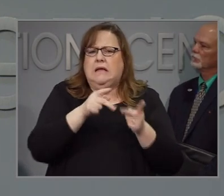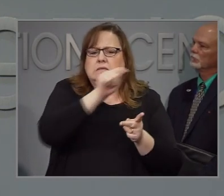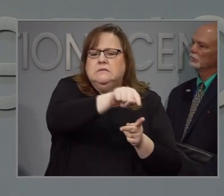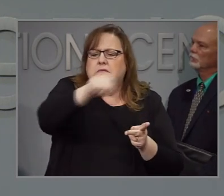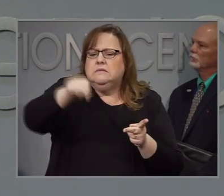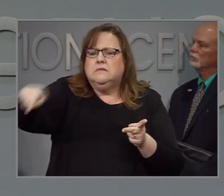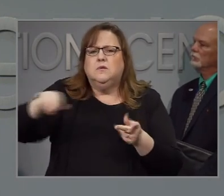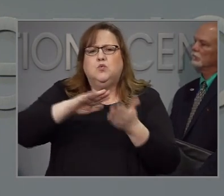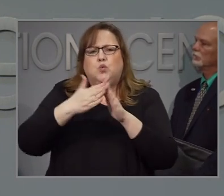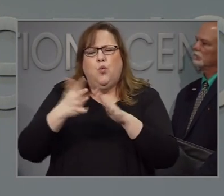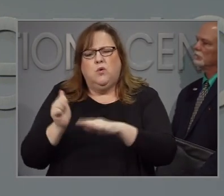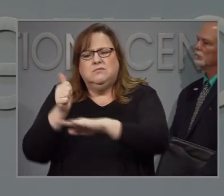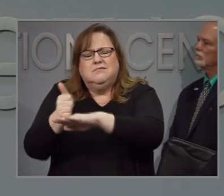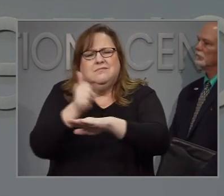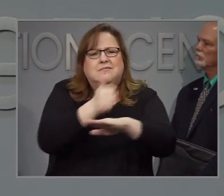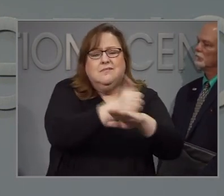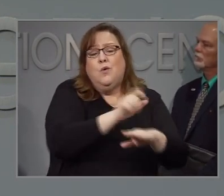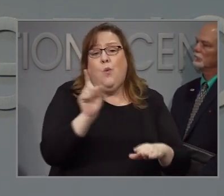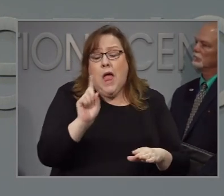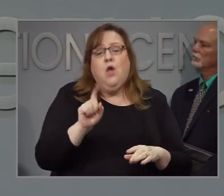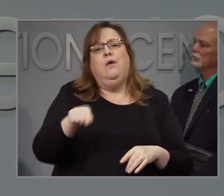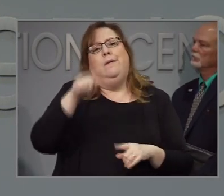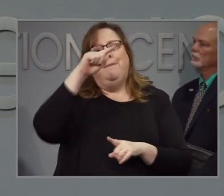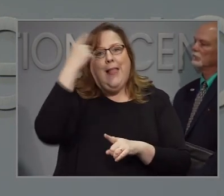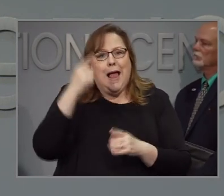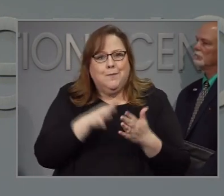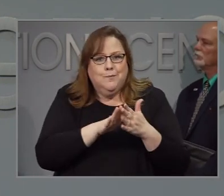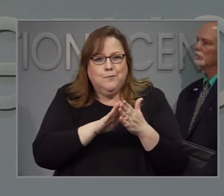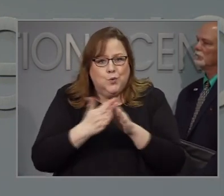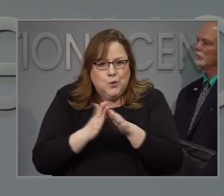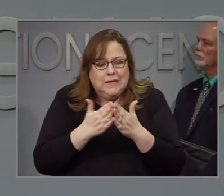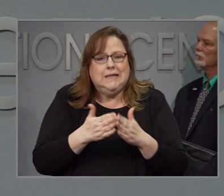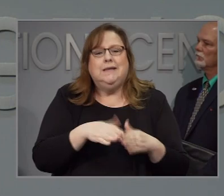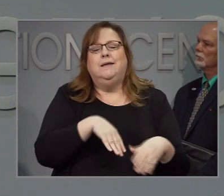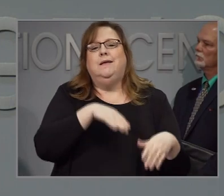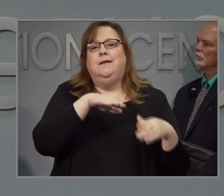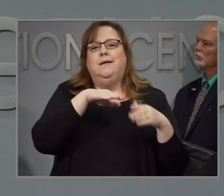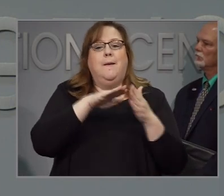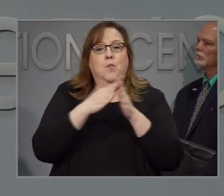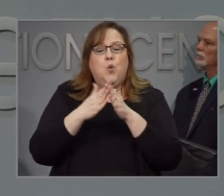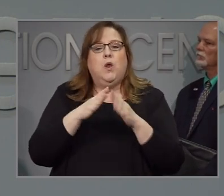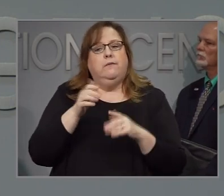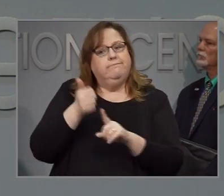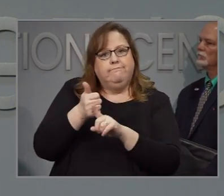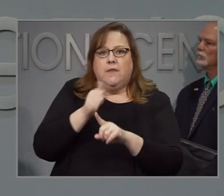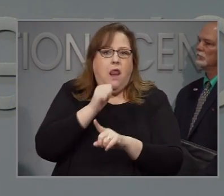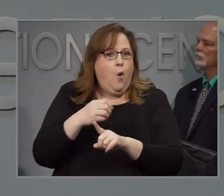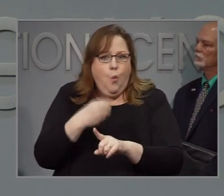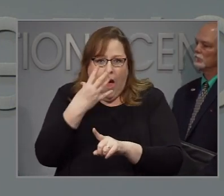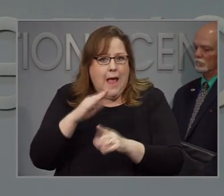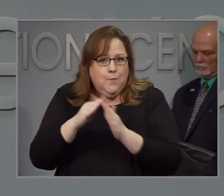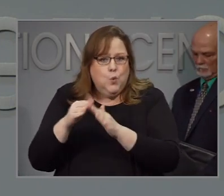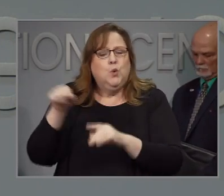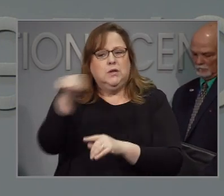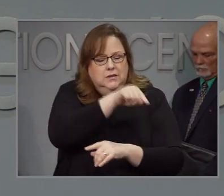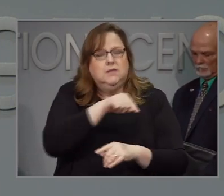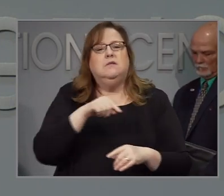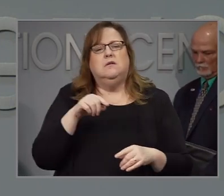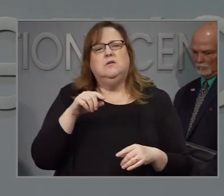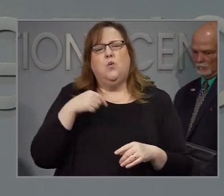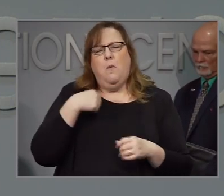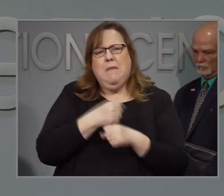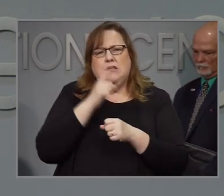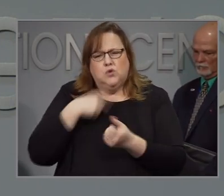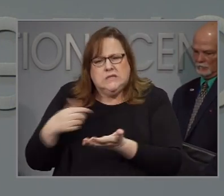on our African American community and other communities of color. We want to make sure that we are getting a full understanding of the disease and that we